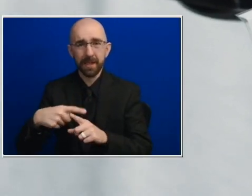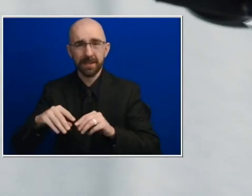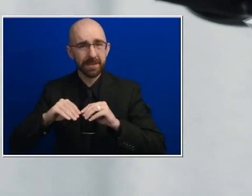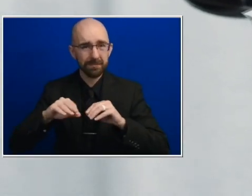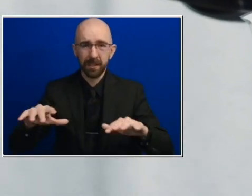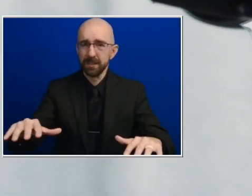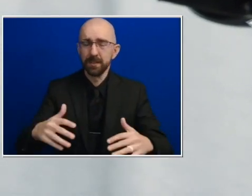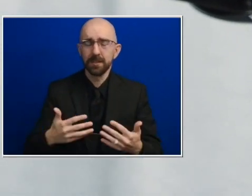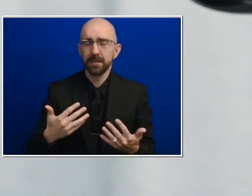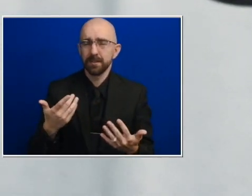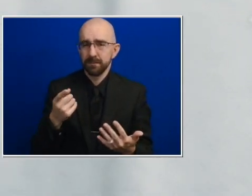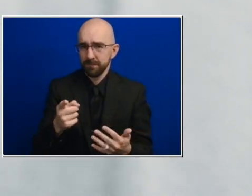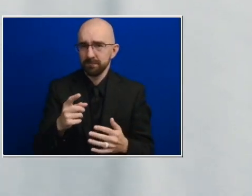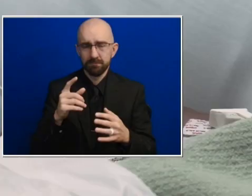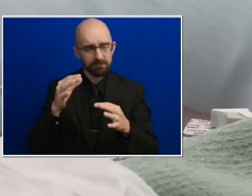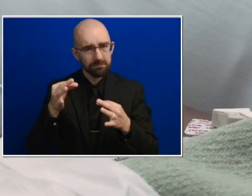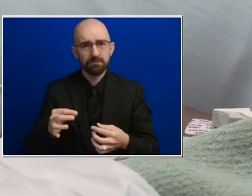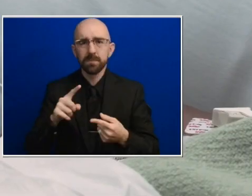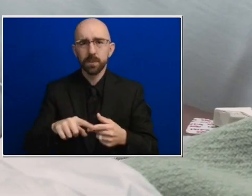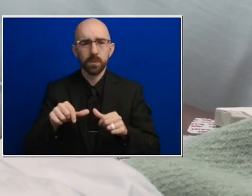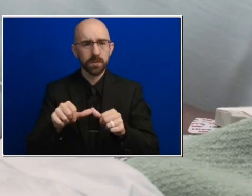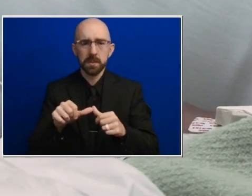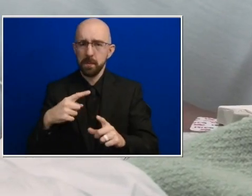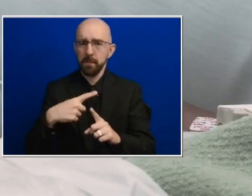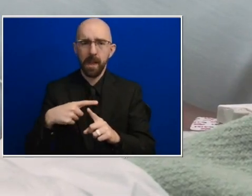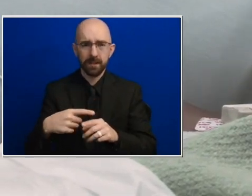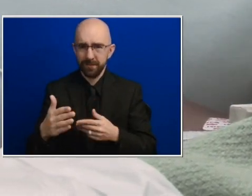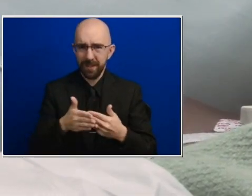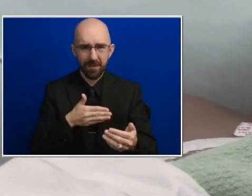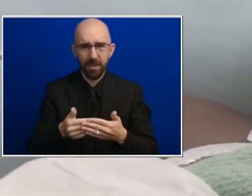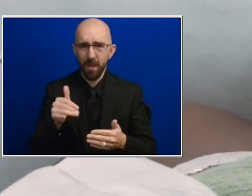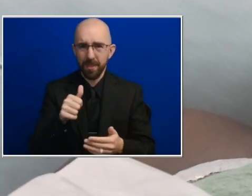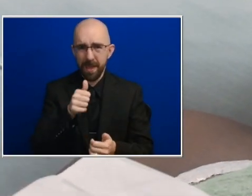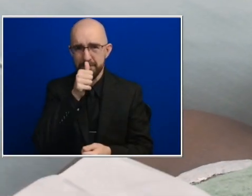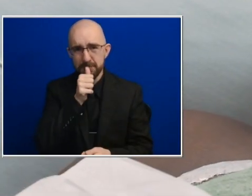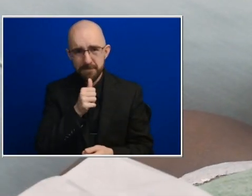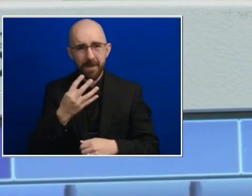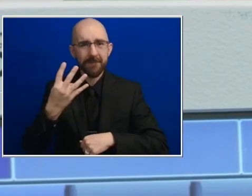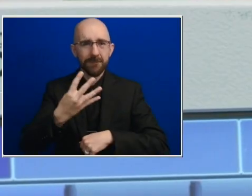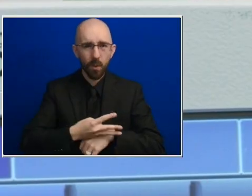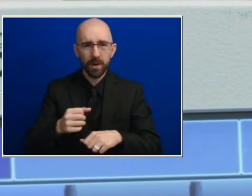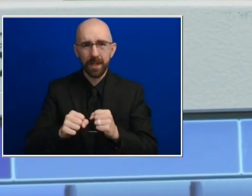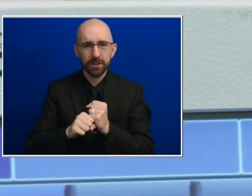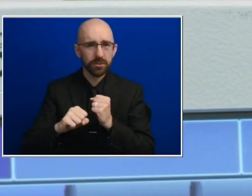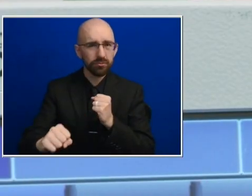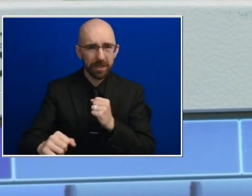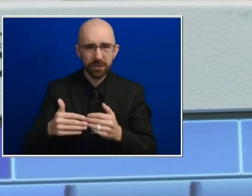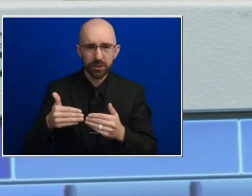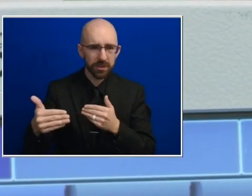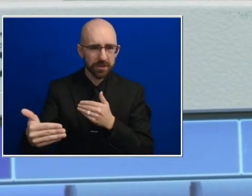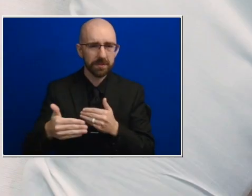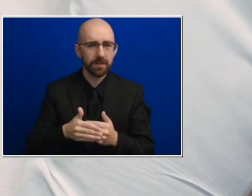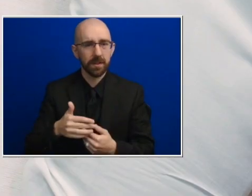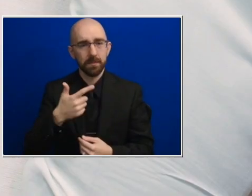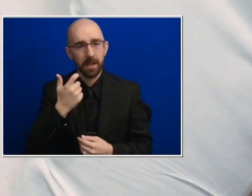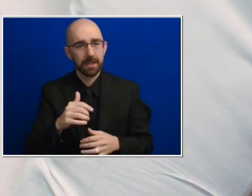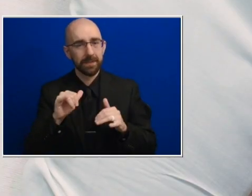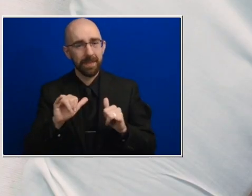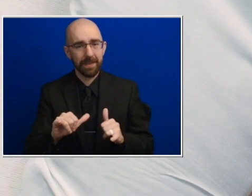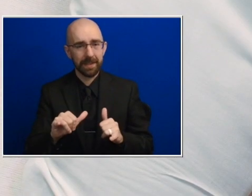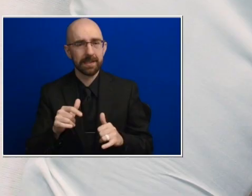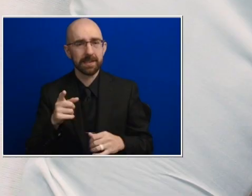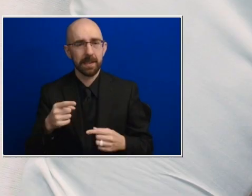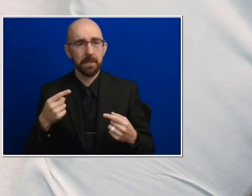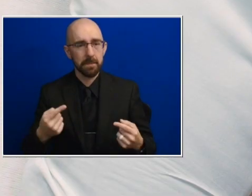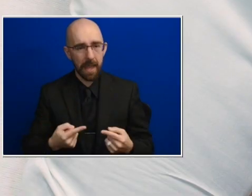Linda's determined to stay positive in the face of the grueling 4-day stretch ahead of her. Because of this anticipation of pain, they're having me